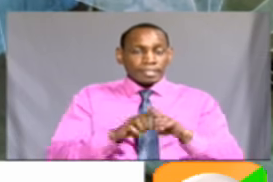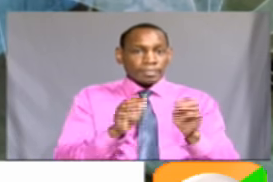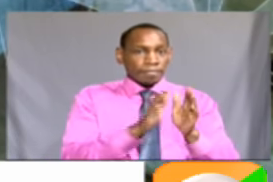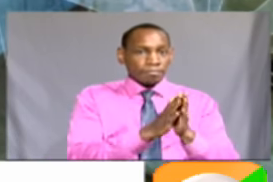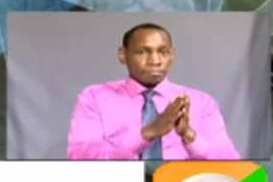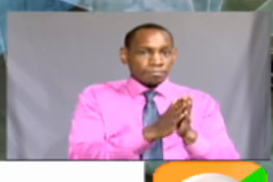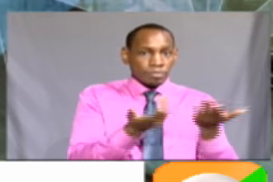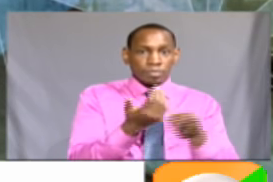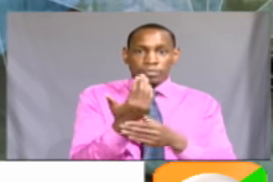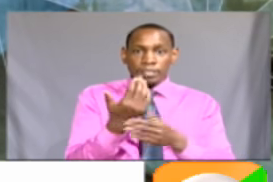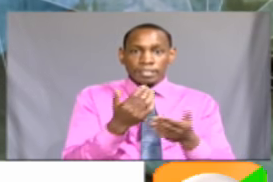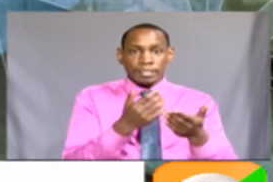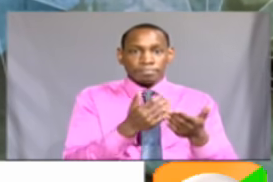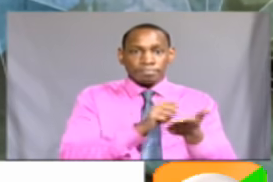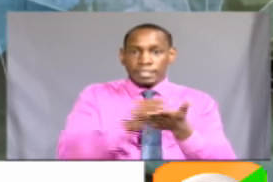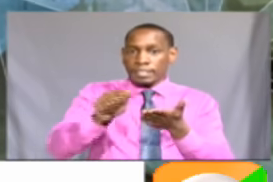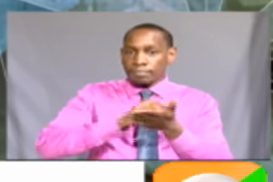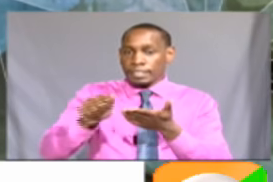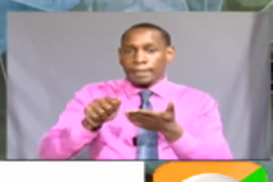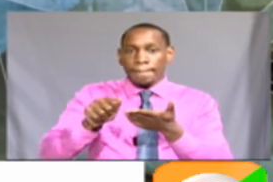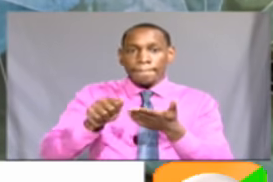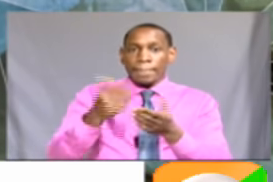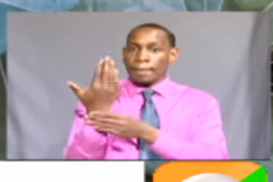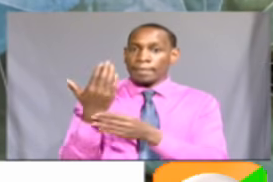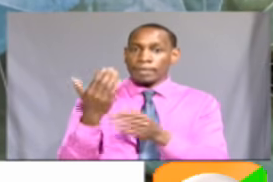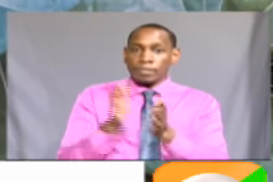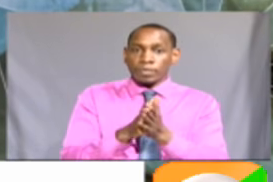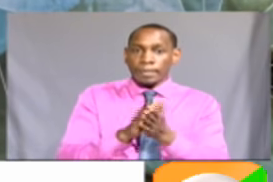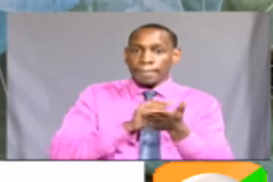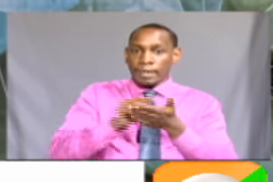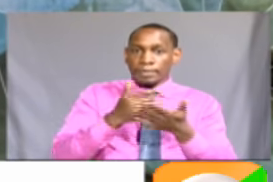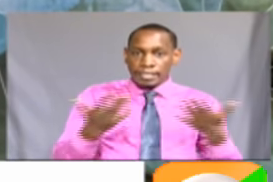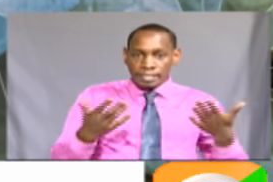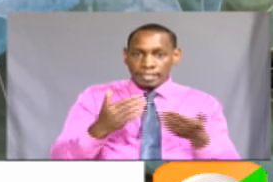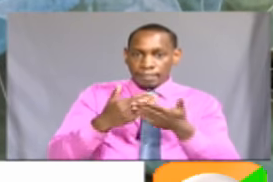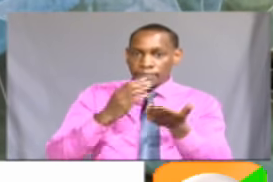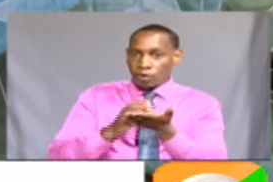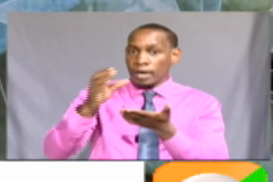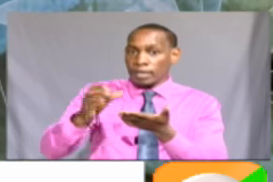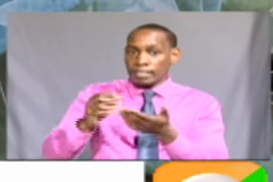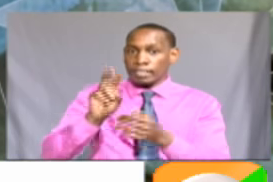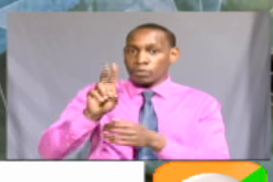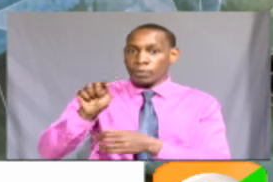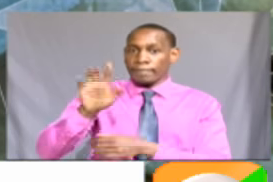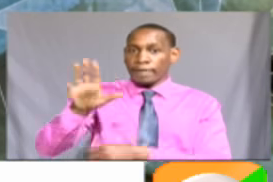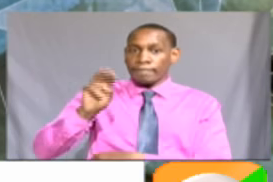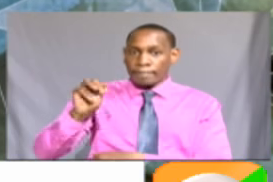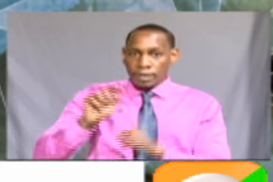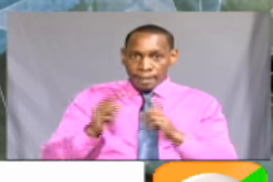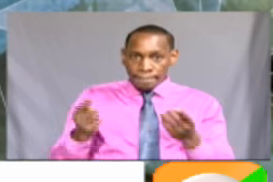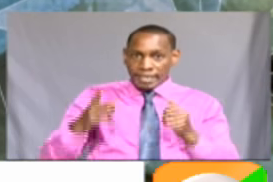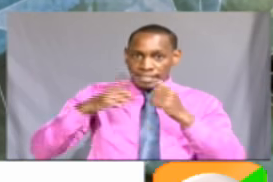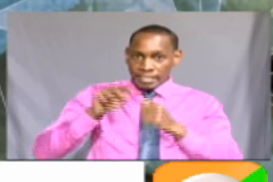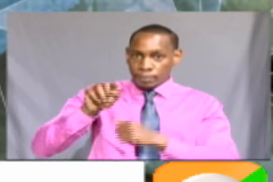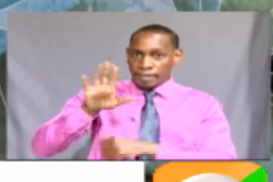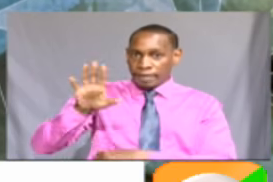stationary vote. Printing papers and toners, initially allocated 2.5 million shillings, but